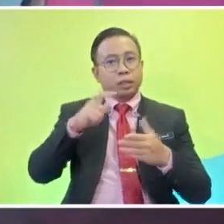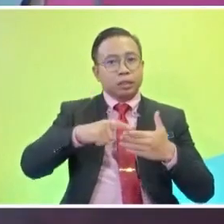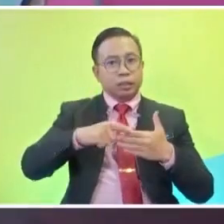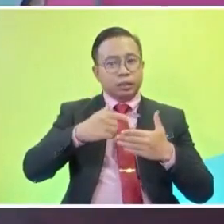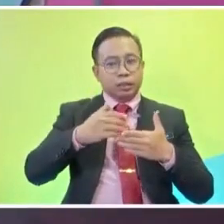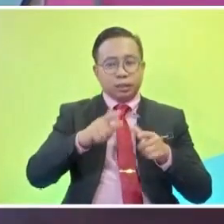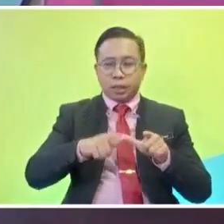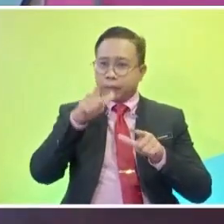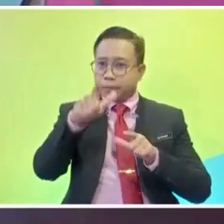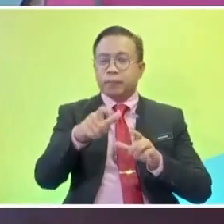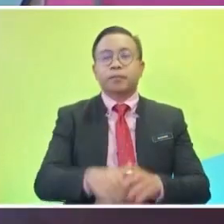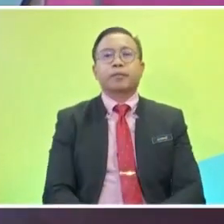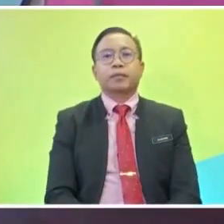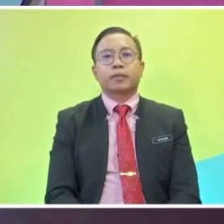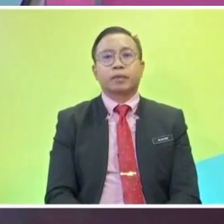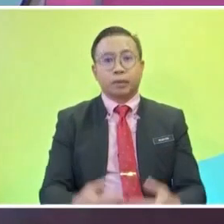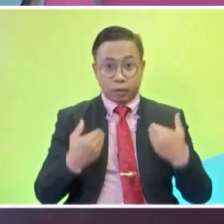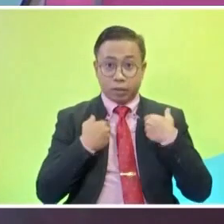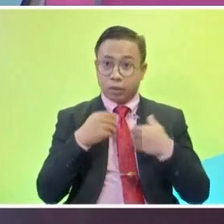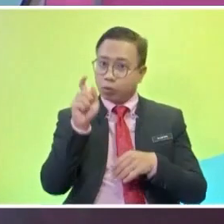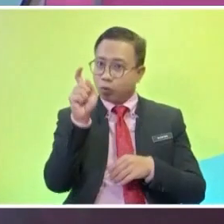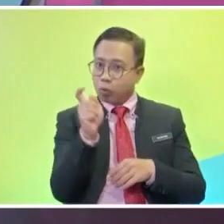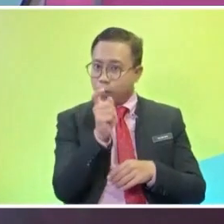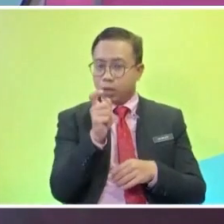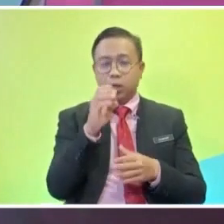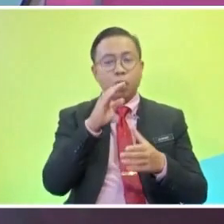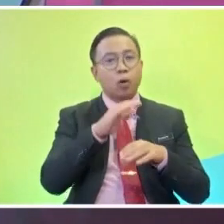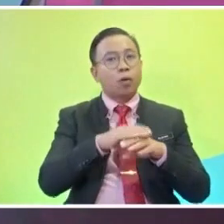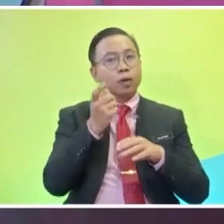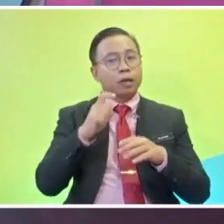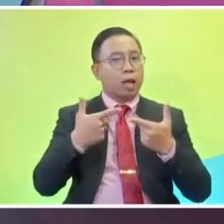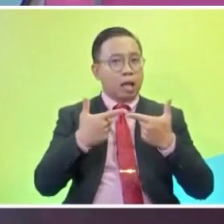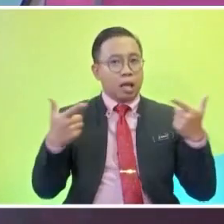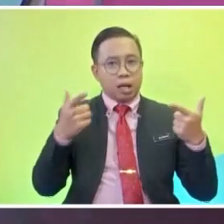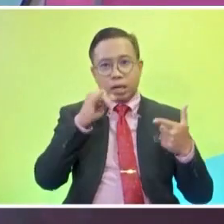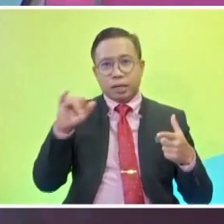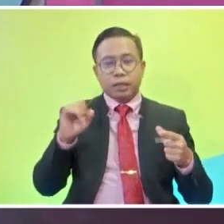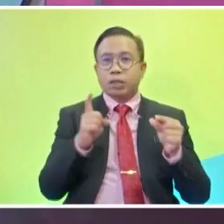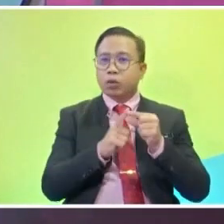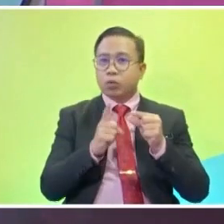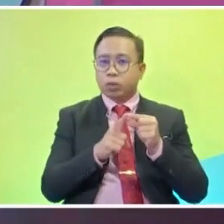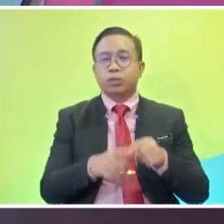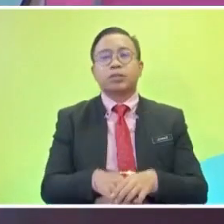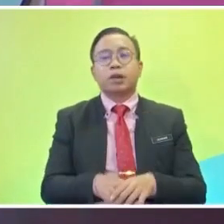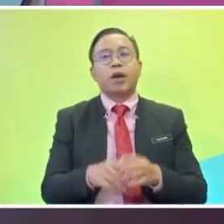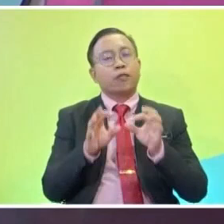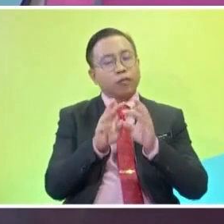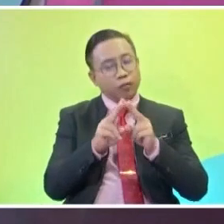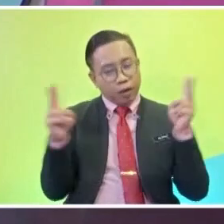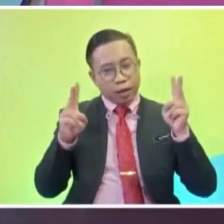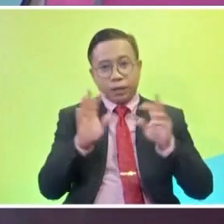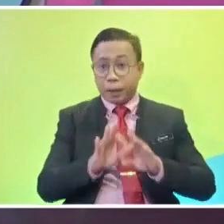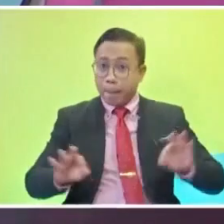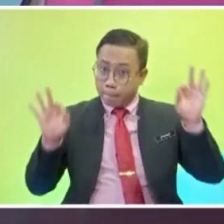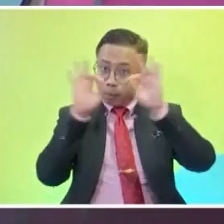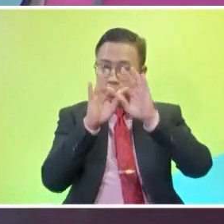also noticed there is a comma right next to the linking words. Mm-hmm. Is this important? Thank you, Chris. Yes, very important. Okay,